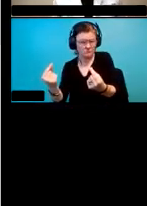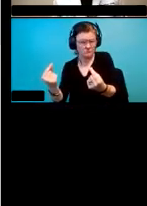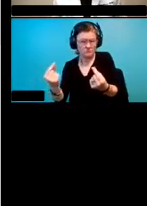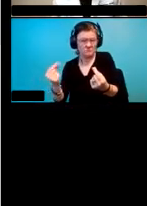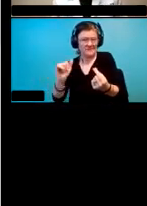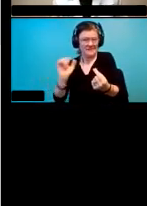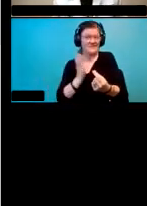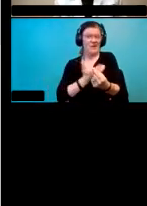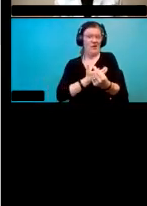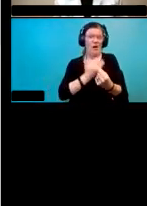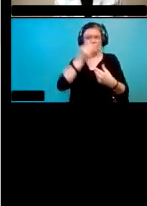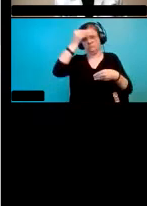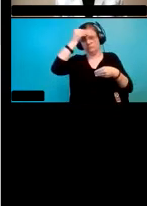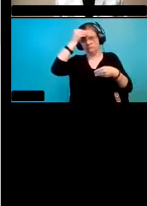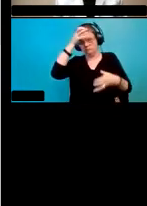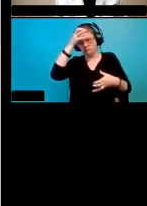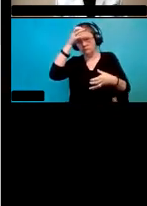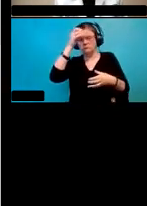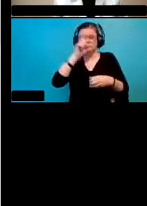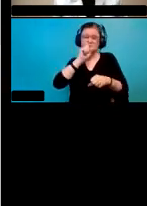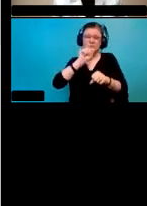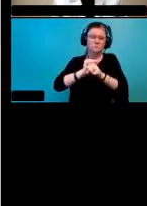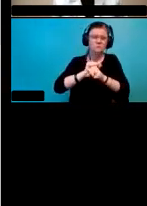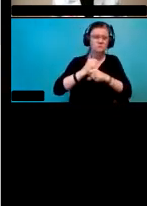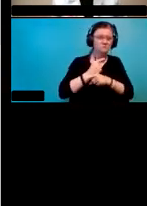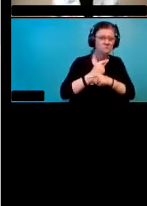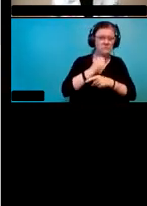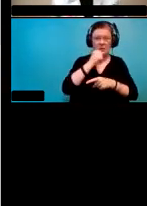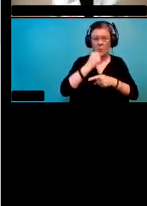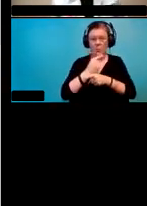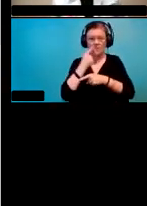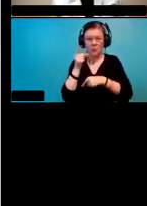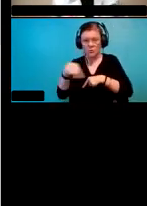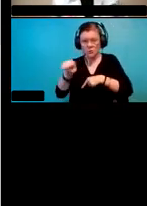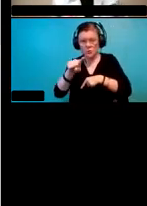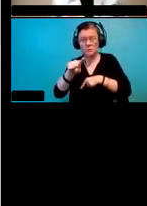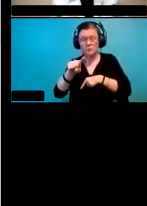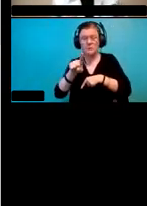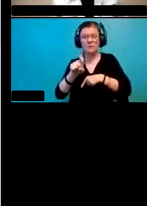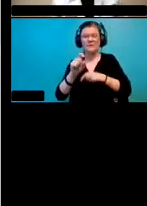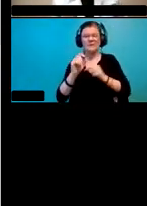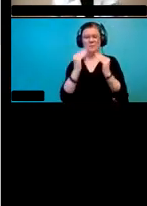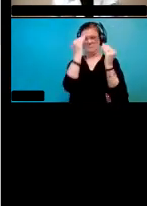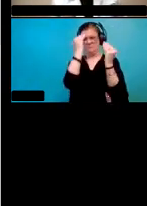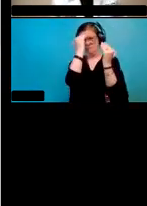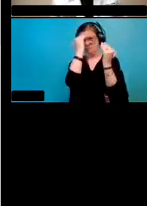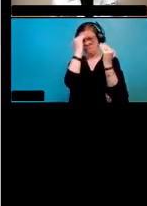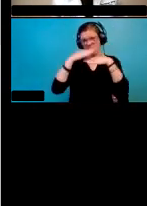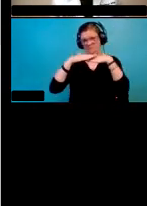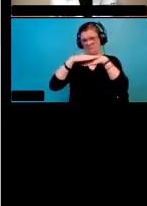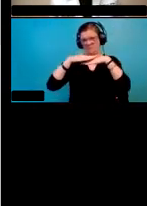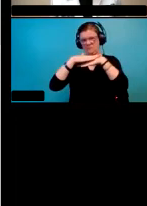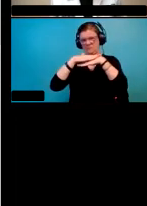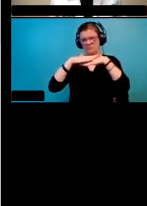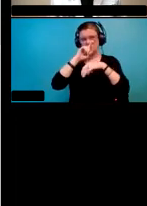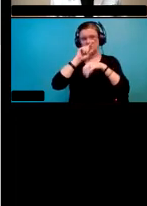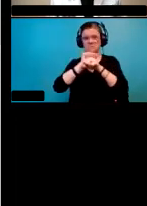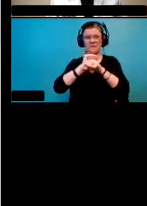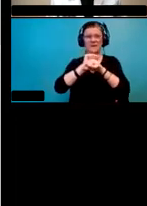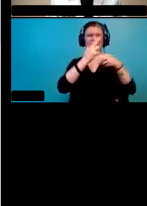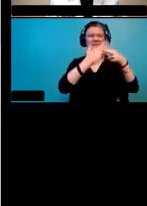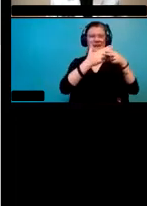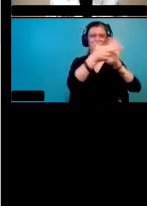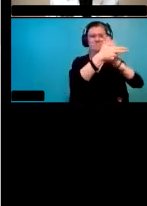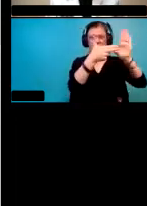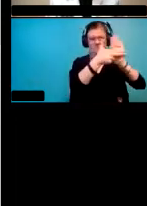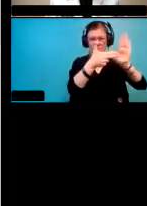on us to know that and to kind of know what's appropriate for you, but at least be familiar with the classifications of the